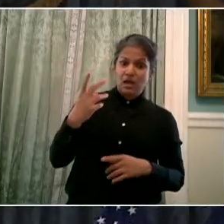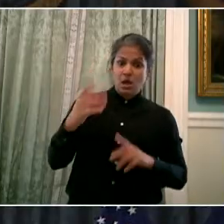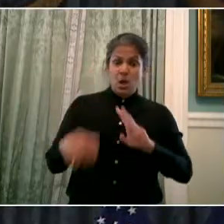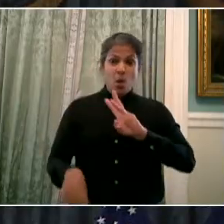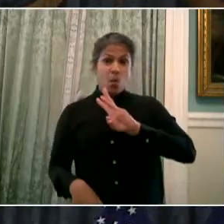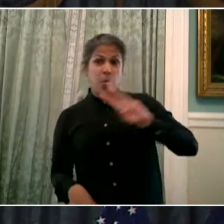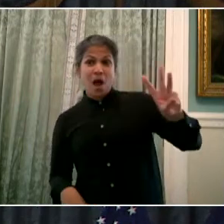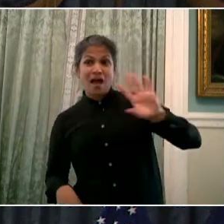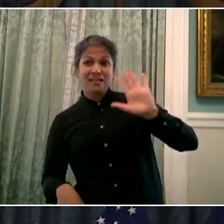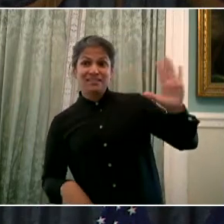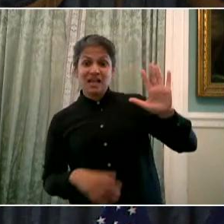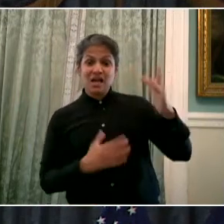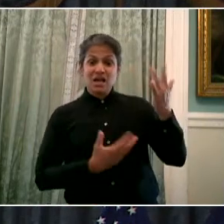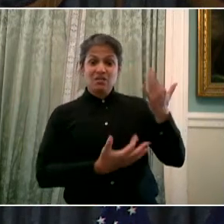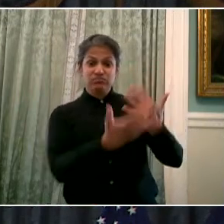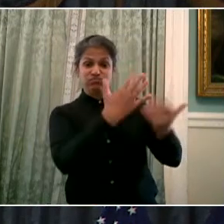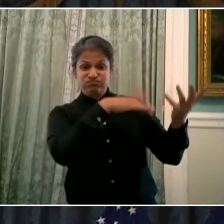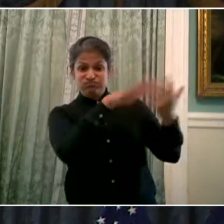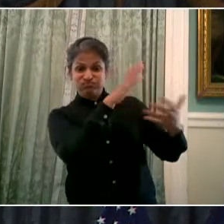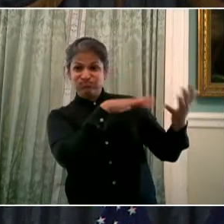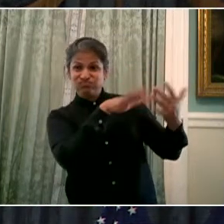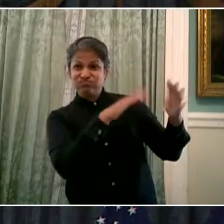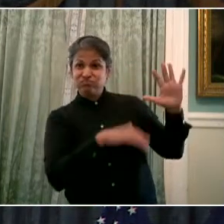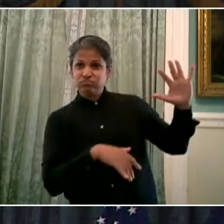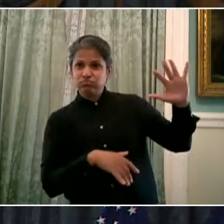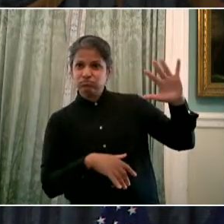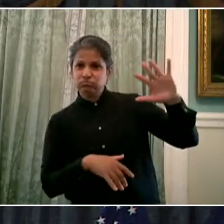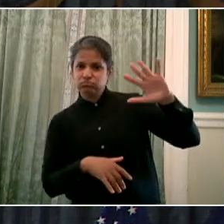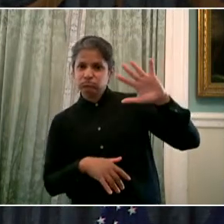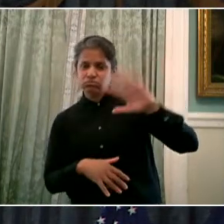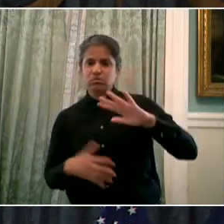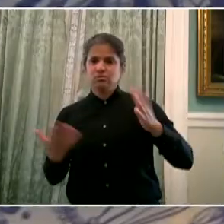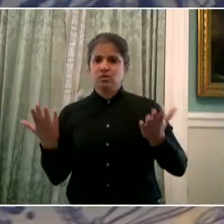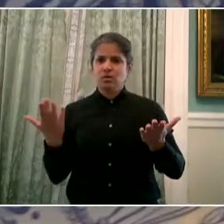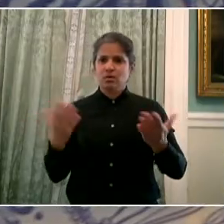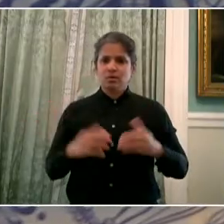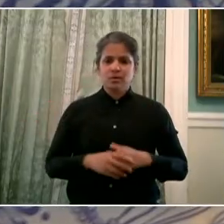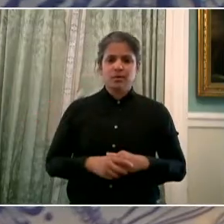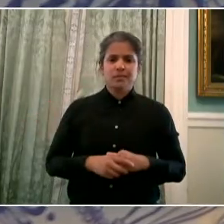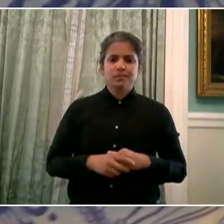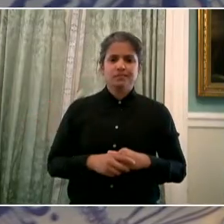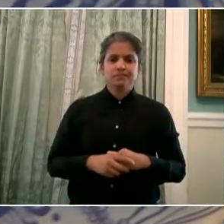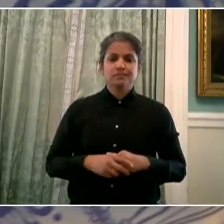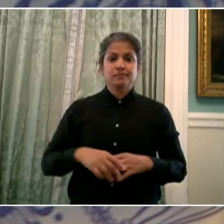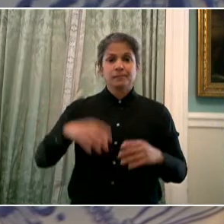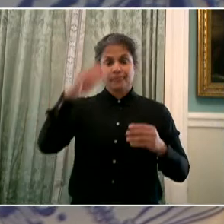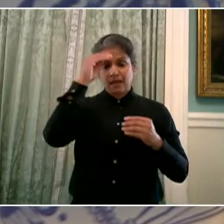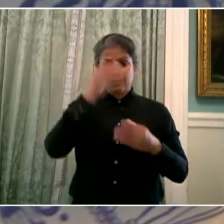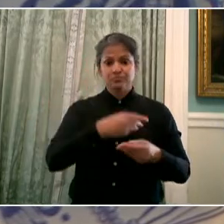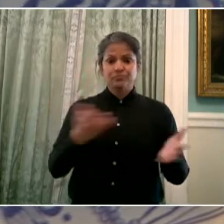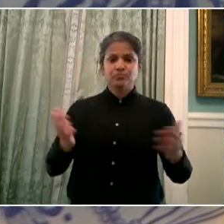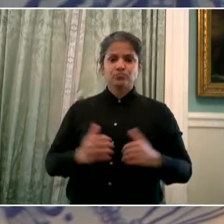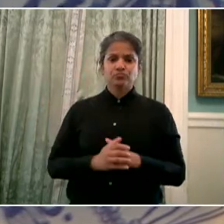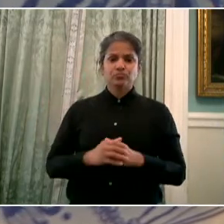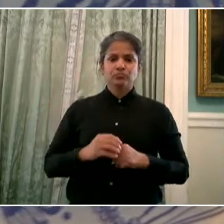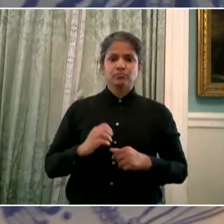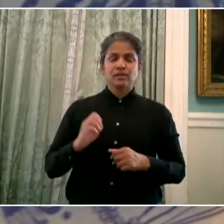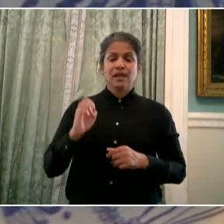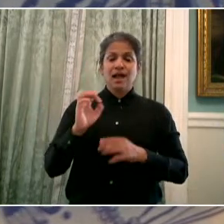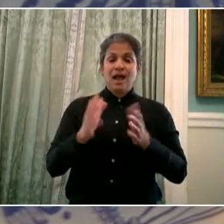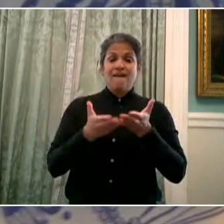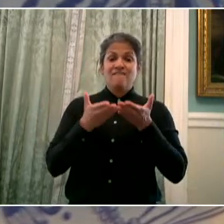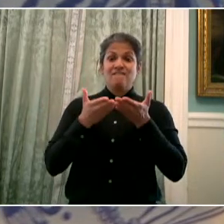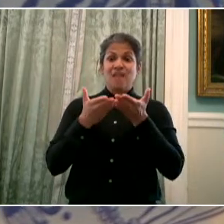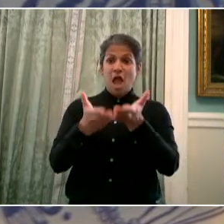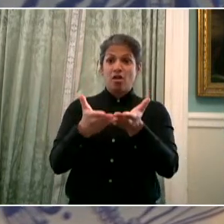Okay, so just, we want everyone to know that the ferries are operating on normal schedule. All city services are continuing, with the exception